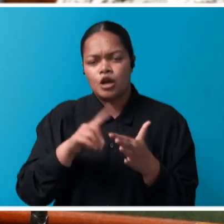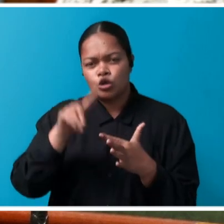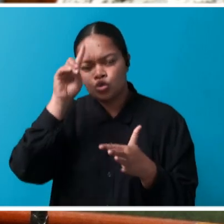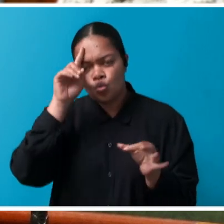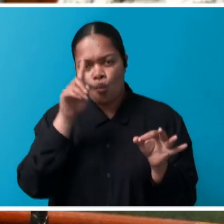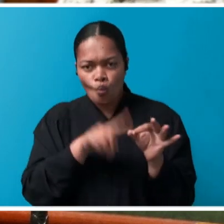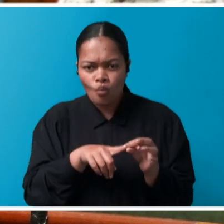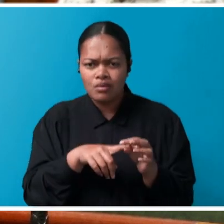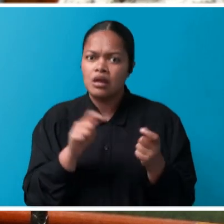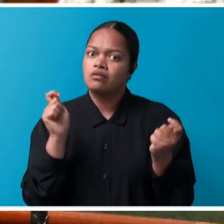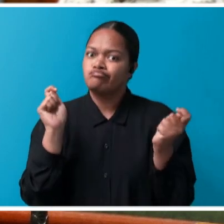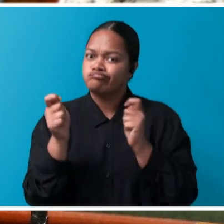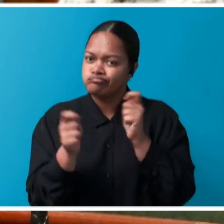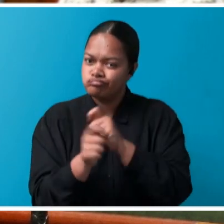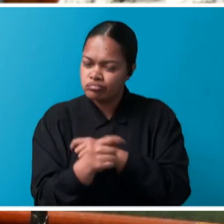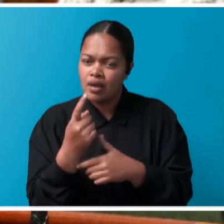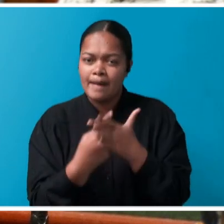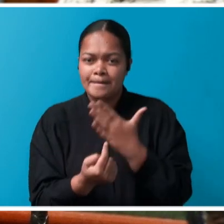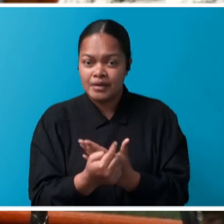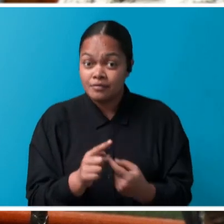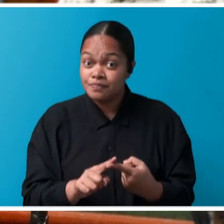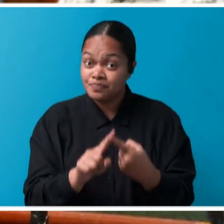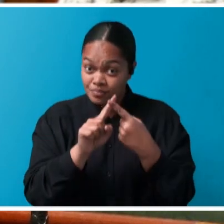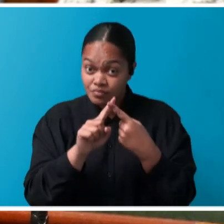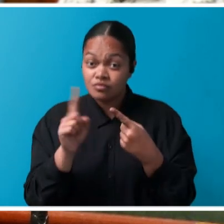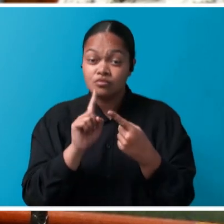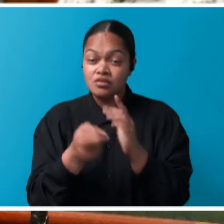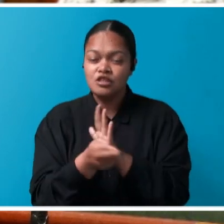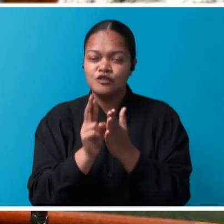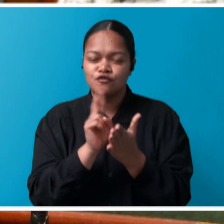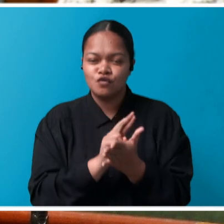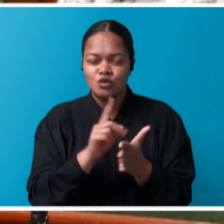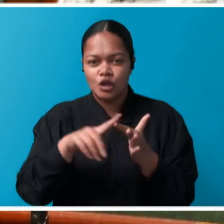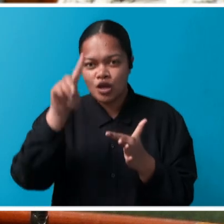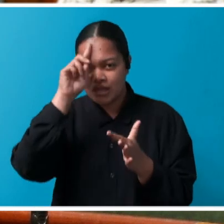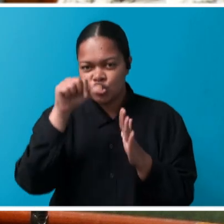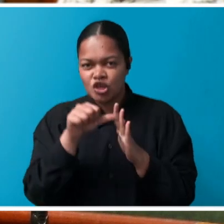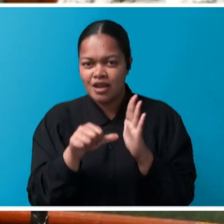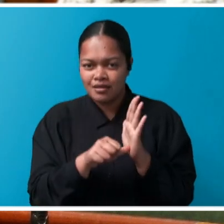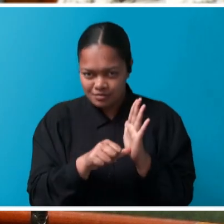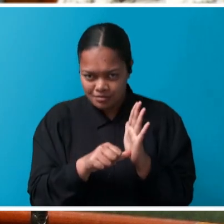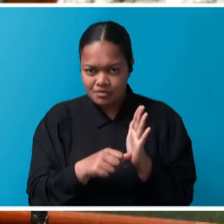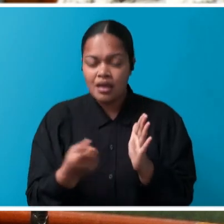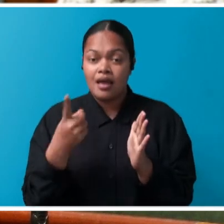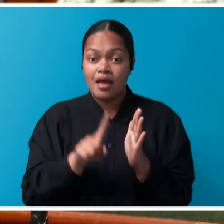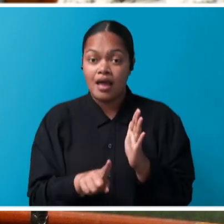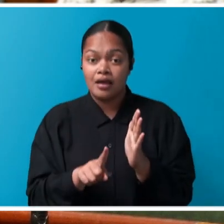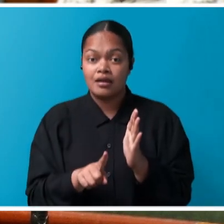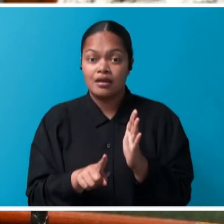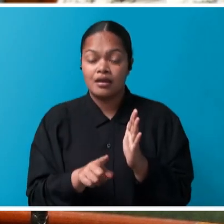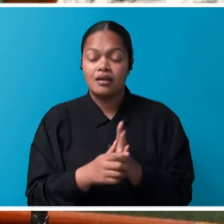pivotal changes, one of which is the current review of our Education Act and legislation,